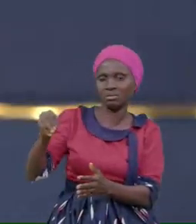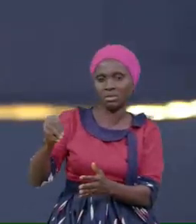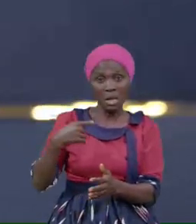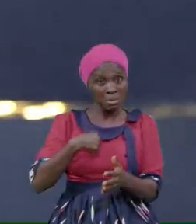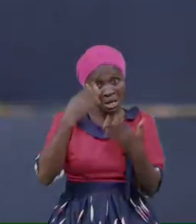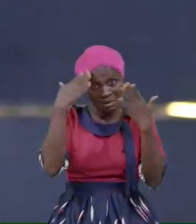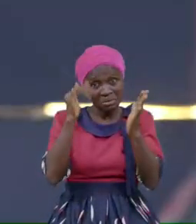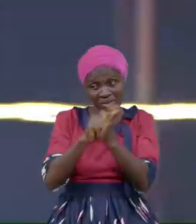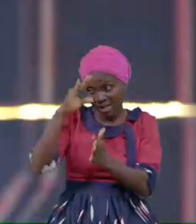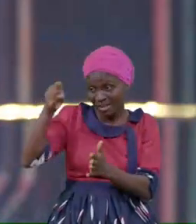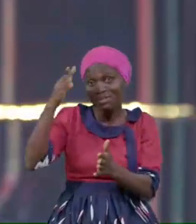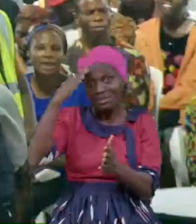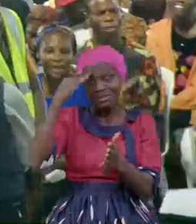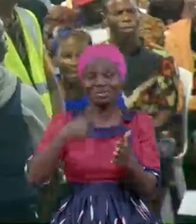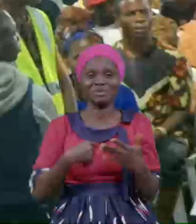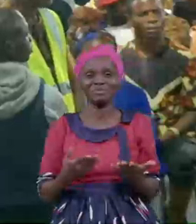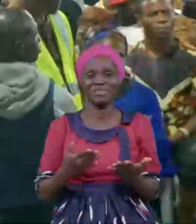will know you.